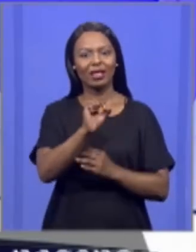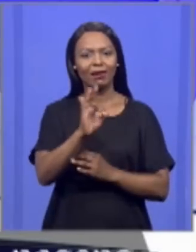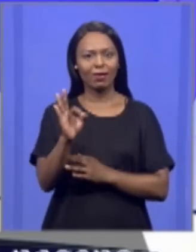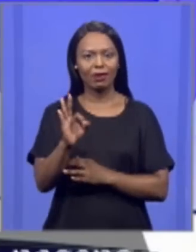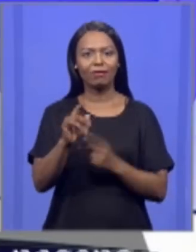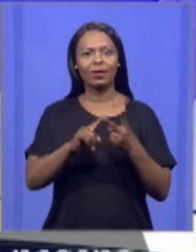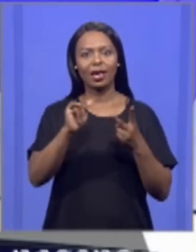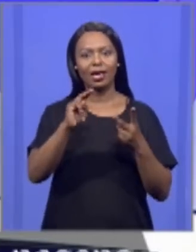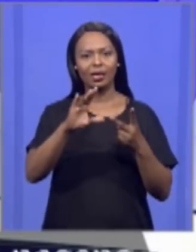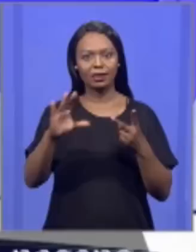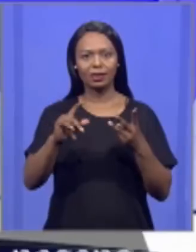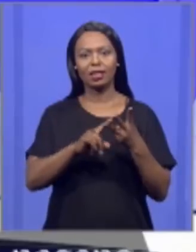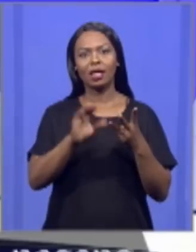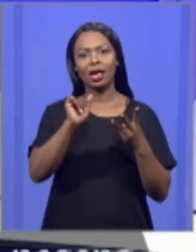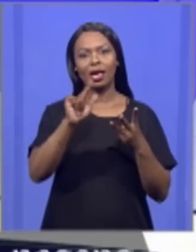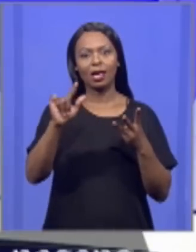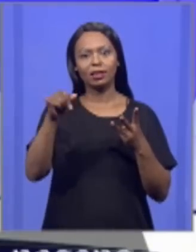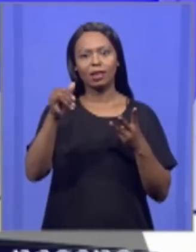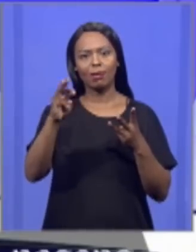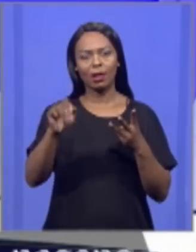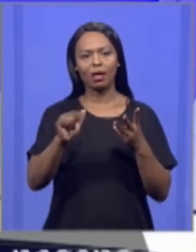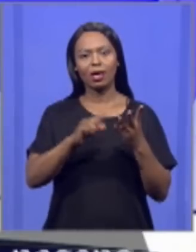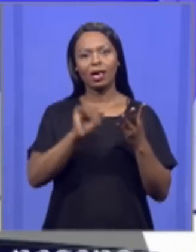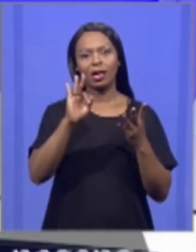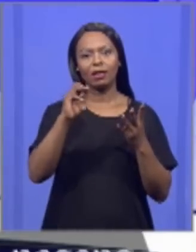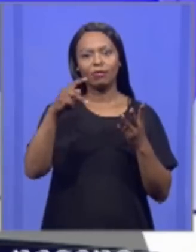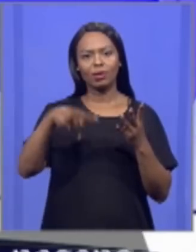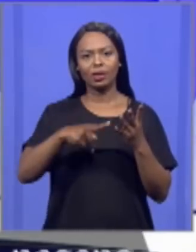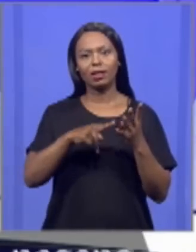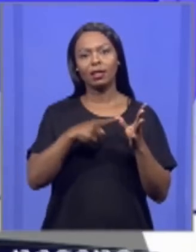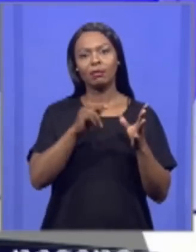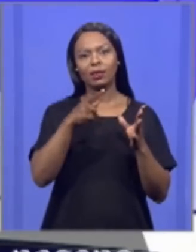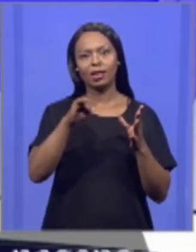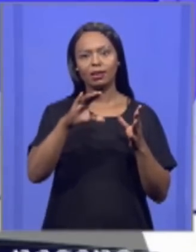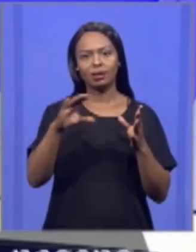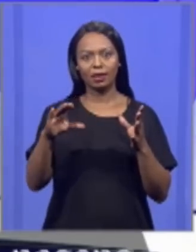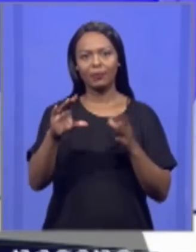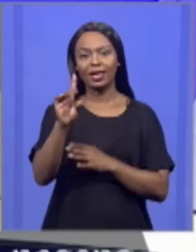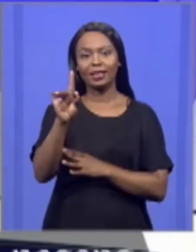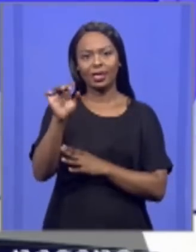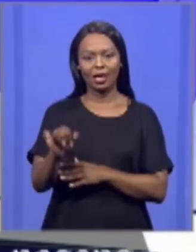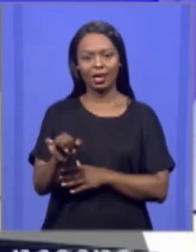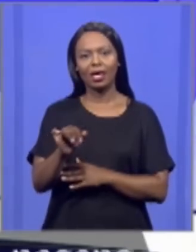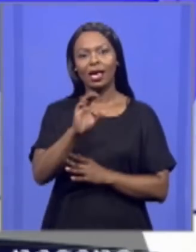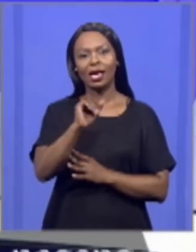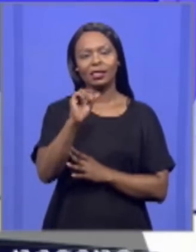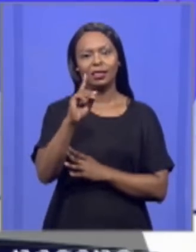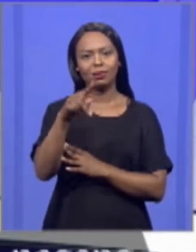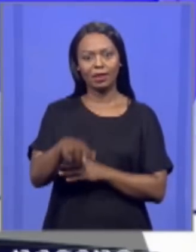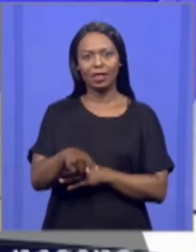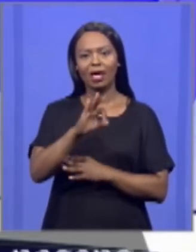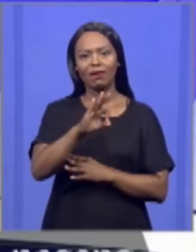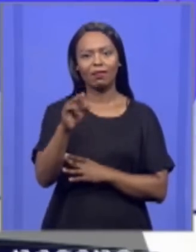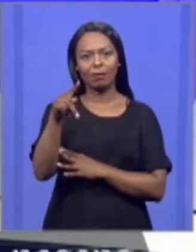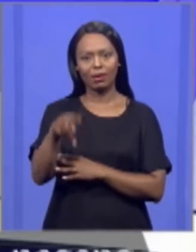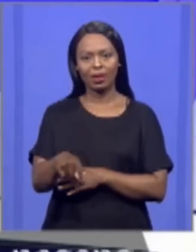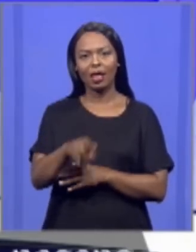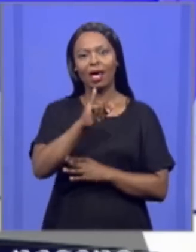EFF, ANC, Al-Jama, NFP le PAC. DA, ACDP, FF Plus